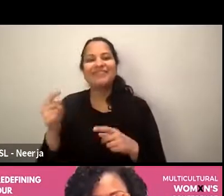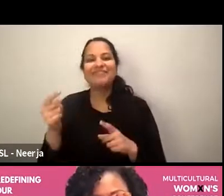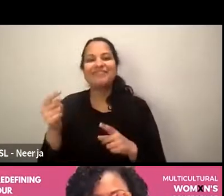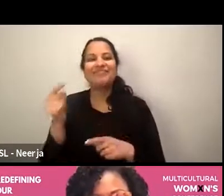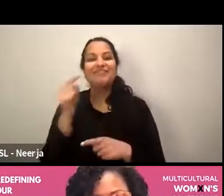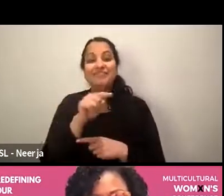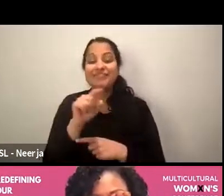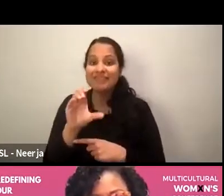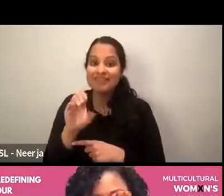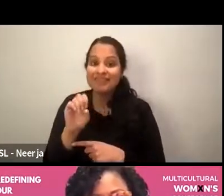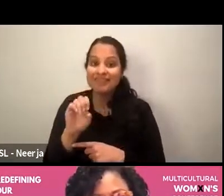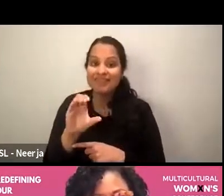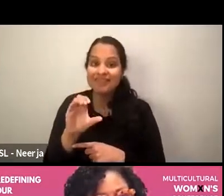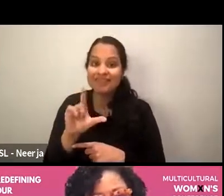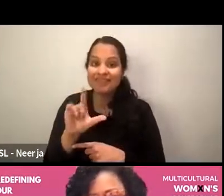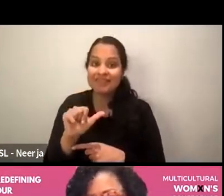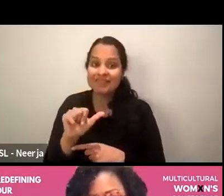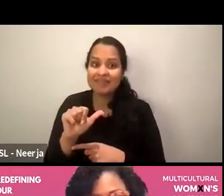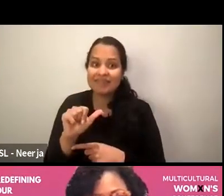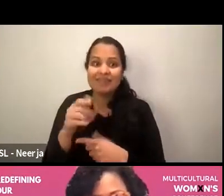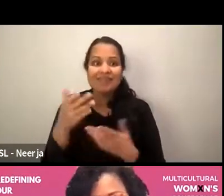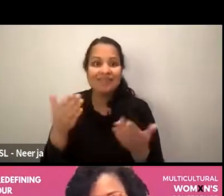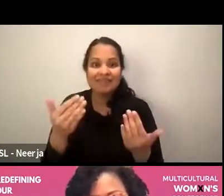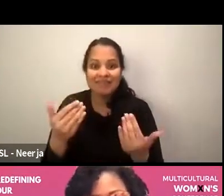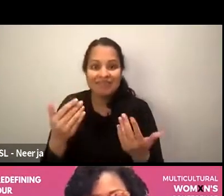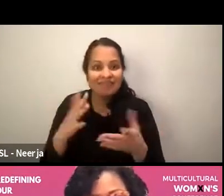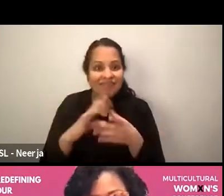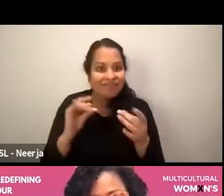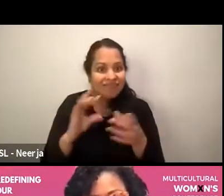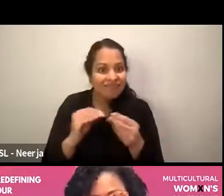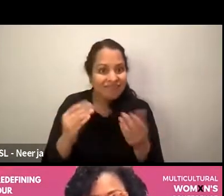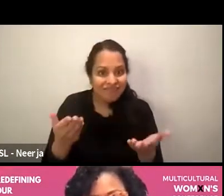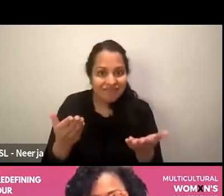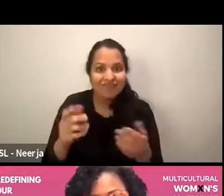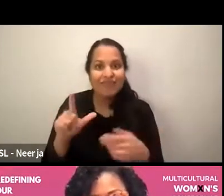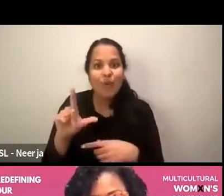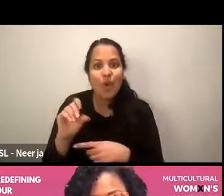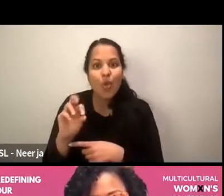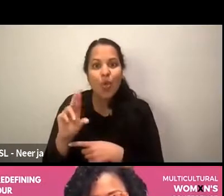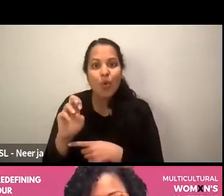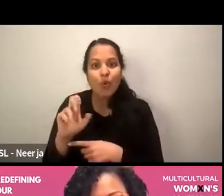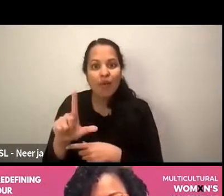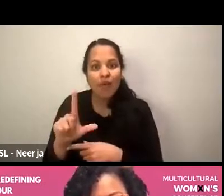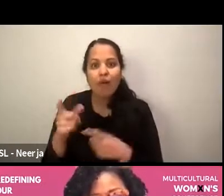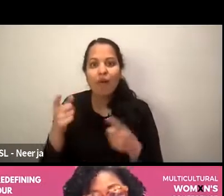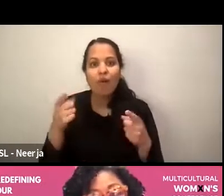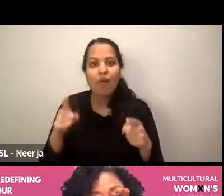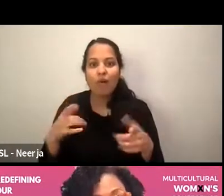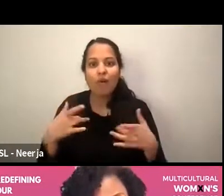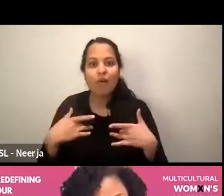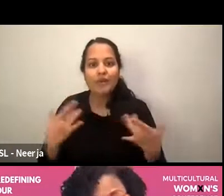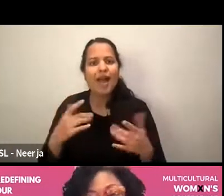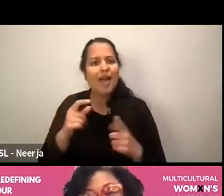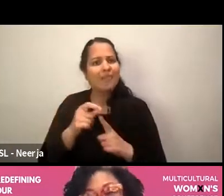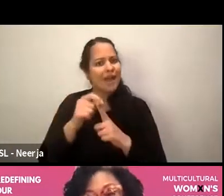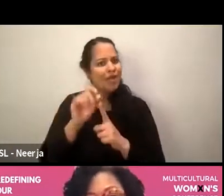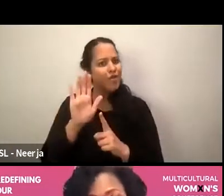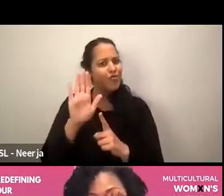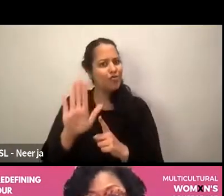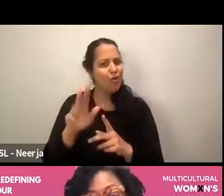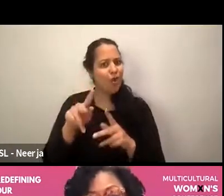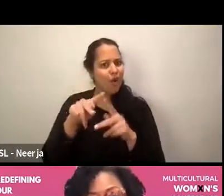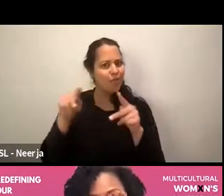Cecilia, tell us about how things are going at L'Oreal, especially with the position that you hold, and how are